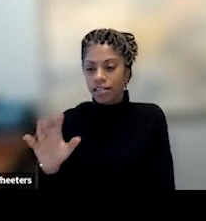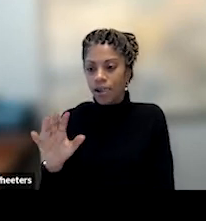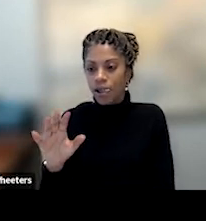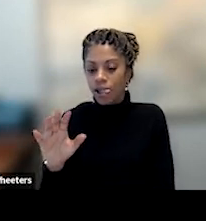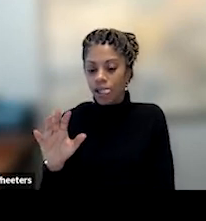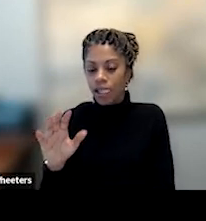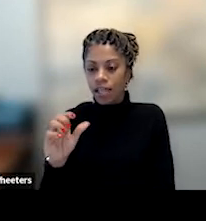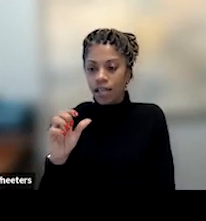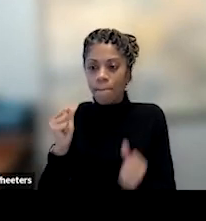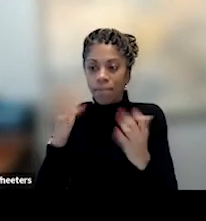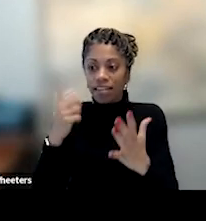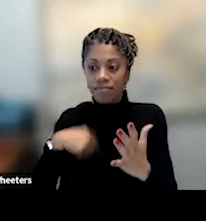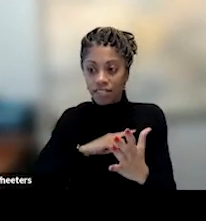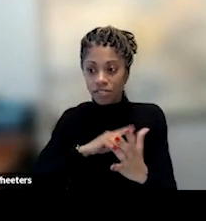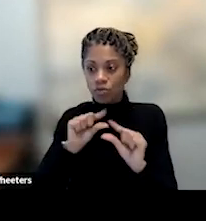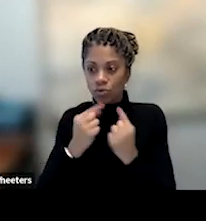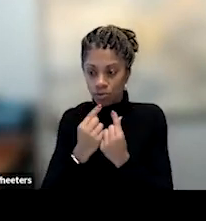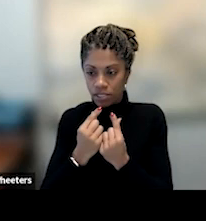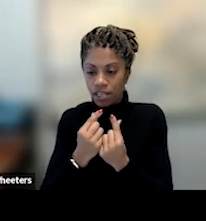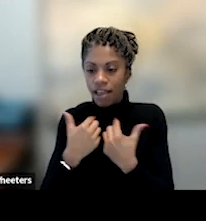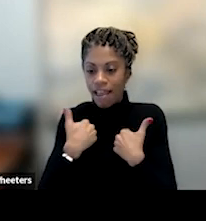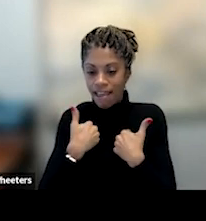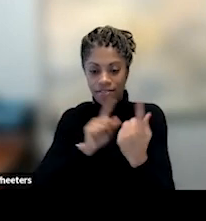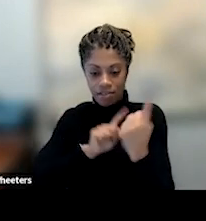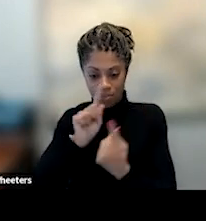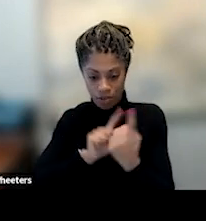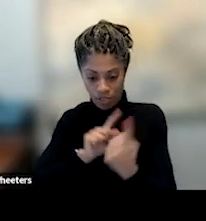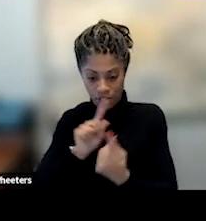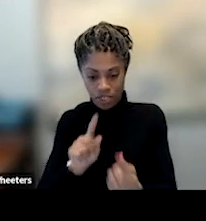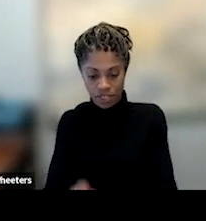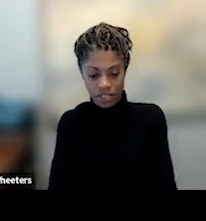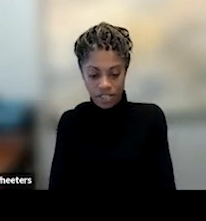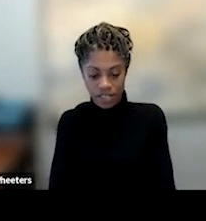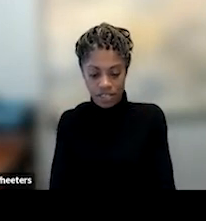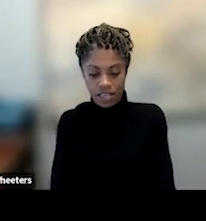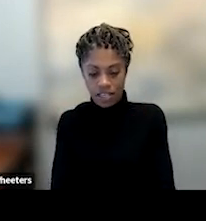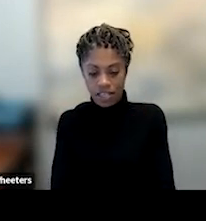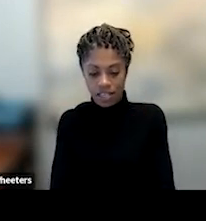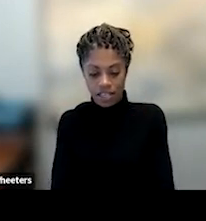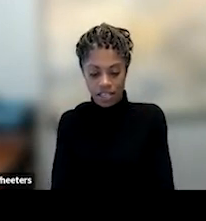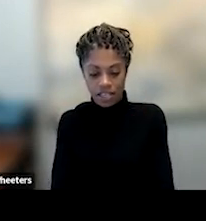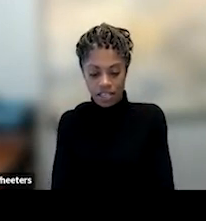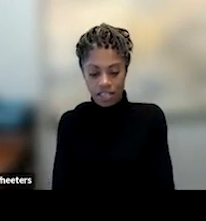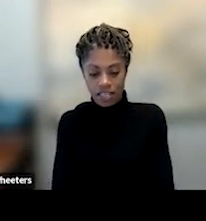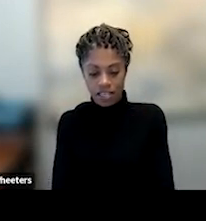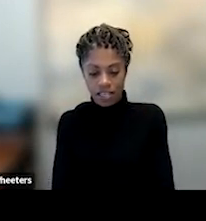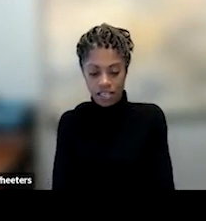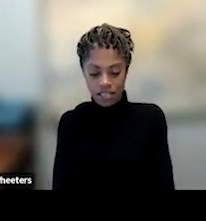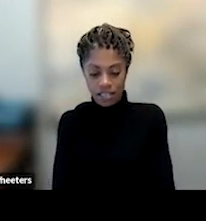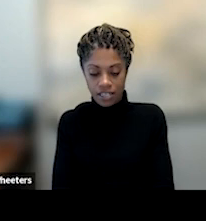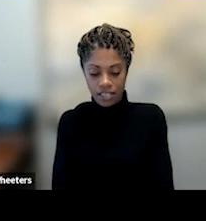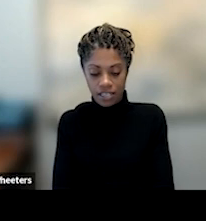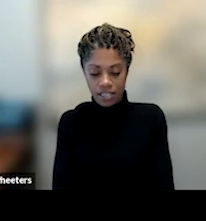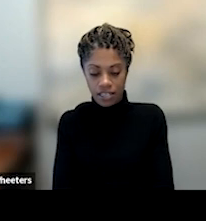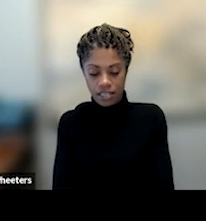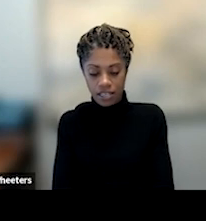of our groups have resumed in-person events. Some are still doing virtual, some are doing hybrid. If you go to the URL below, you